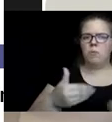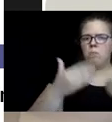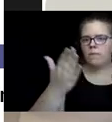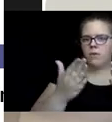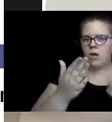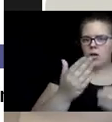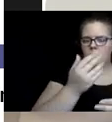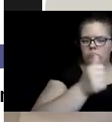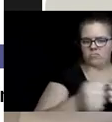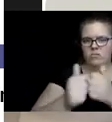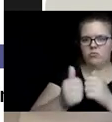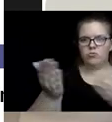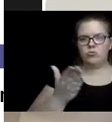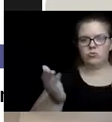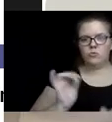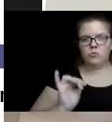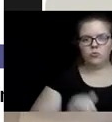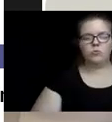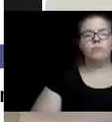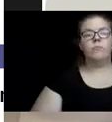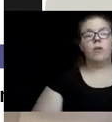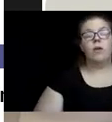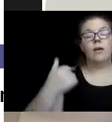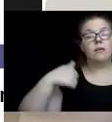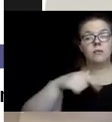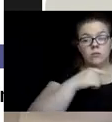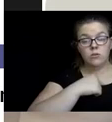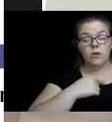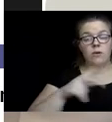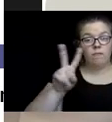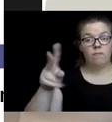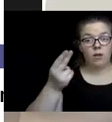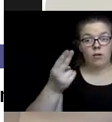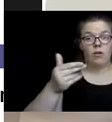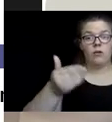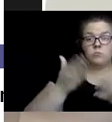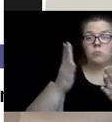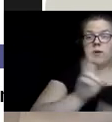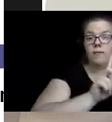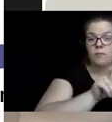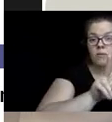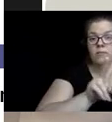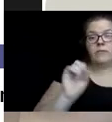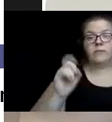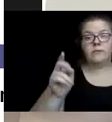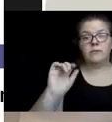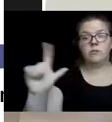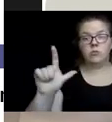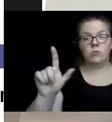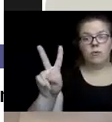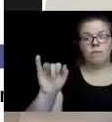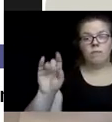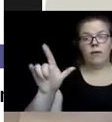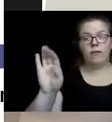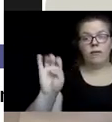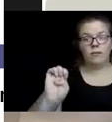Within Onondaga County, Vera House provides both domestic and sexual violence services. And incrementally,